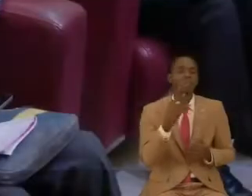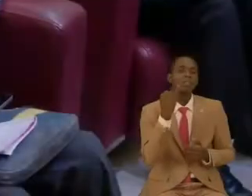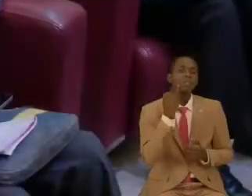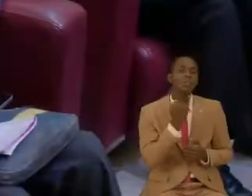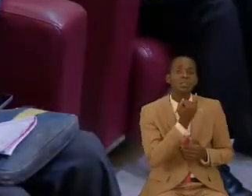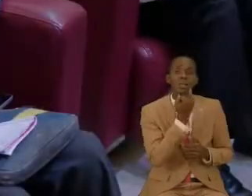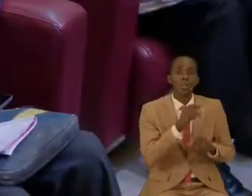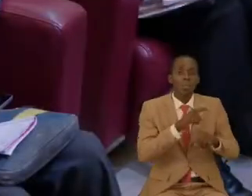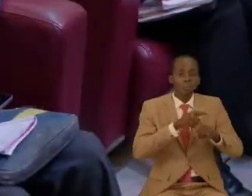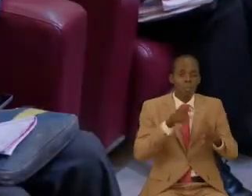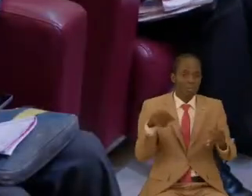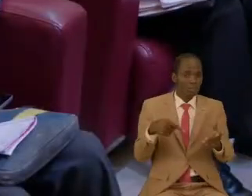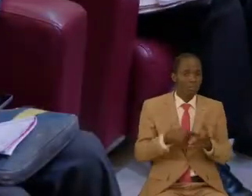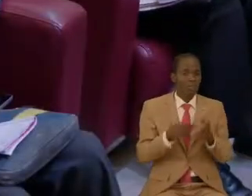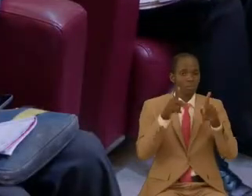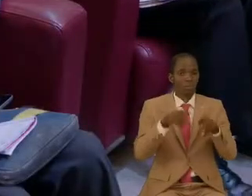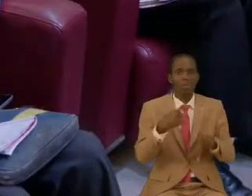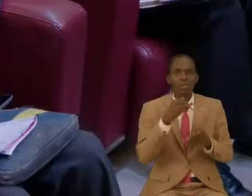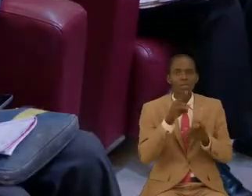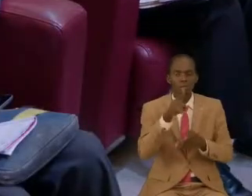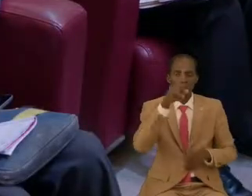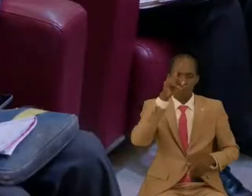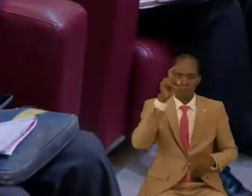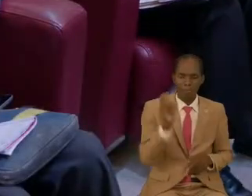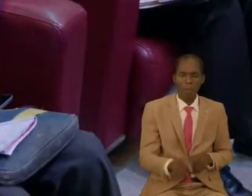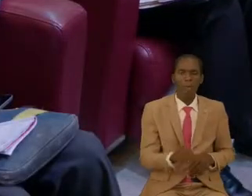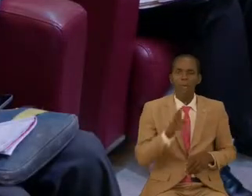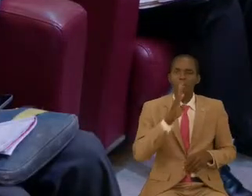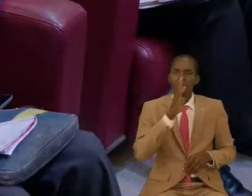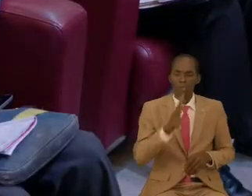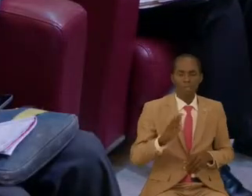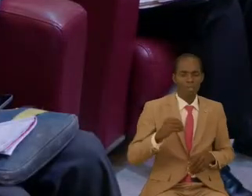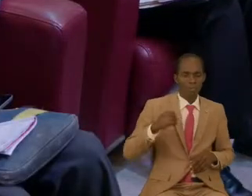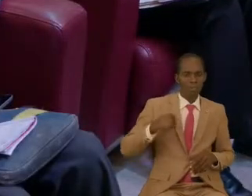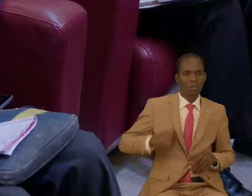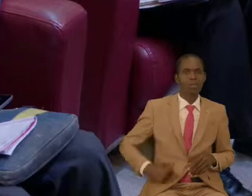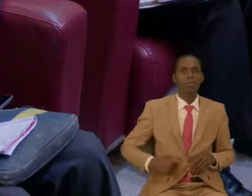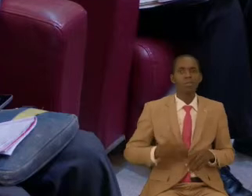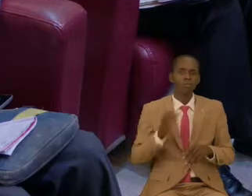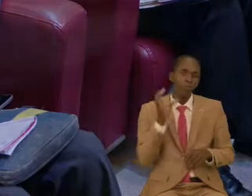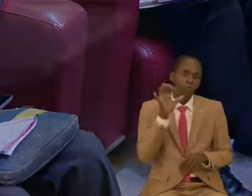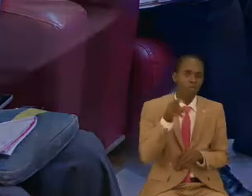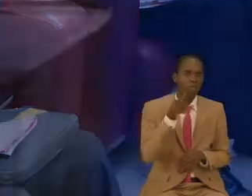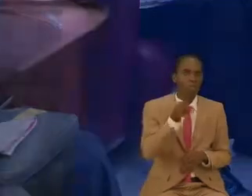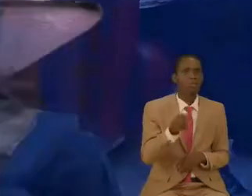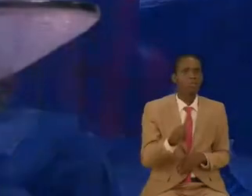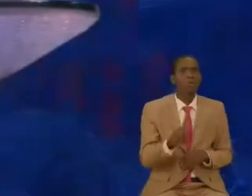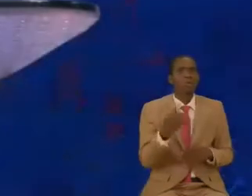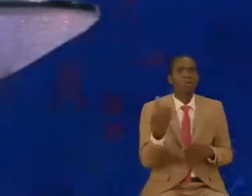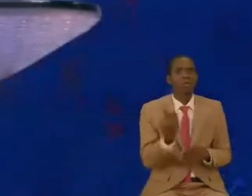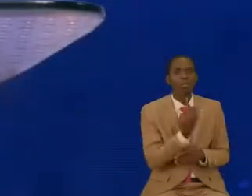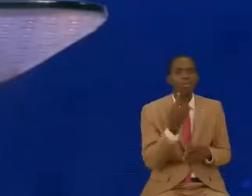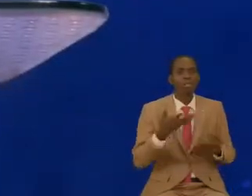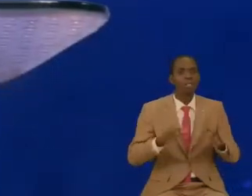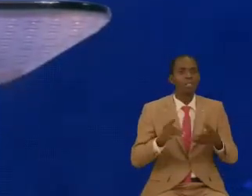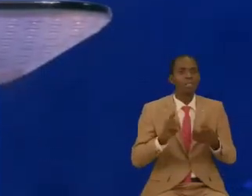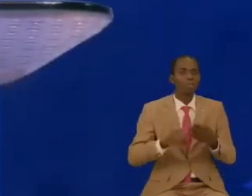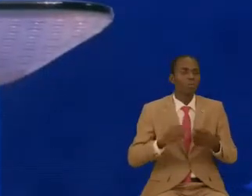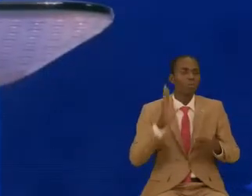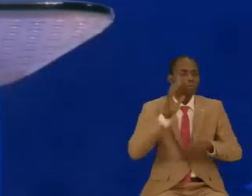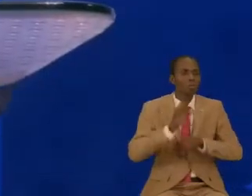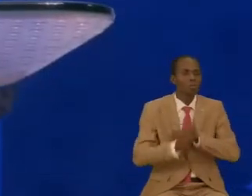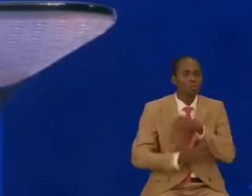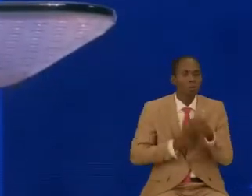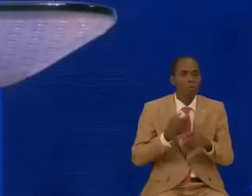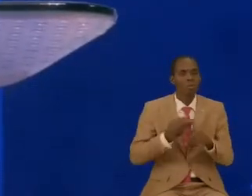you must be circumcised. They constrain you to be circumcised, only lest they should suffer persecution for